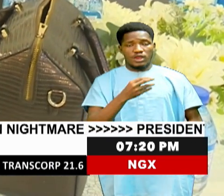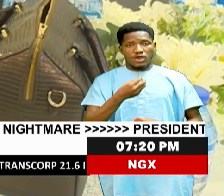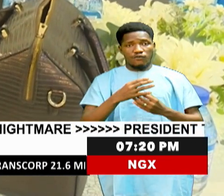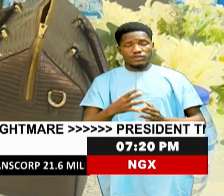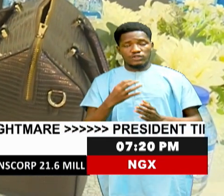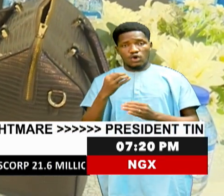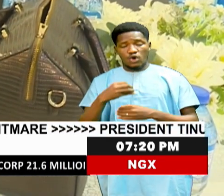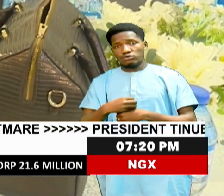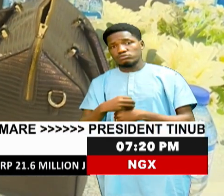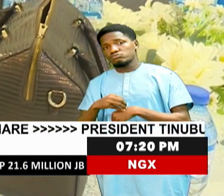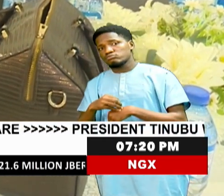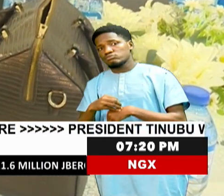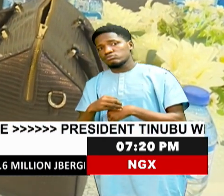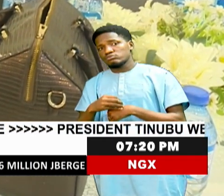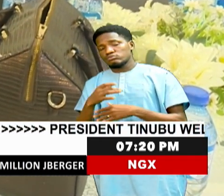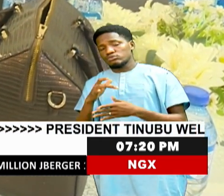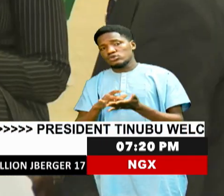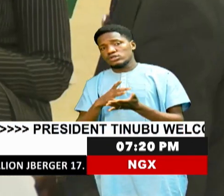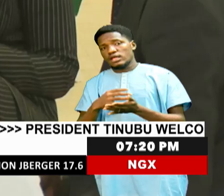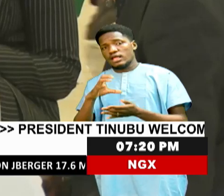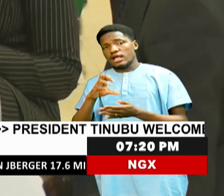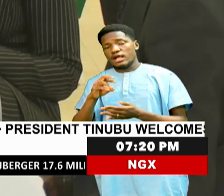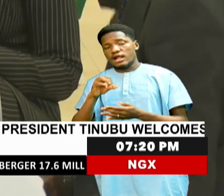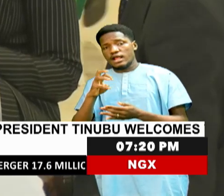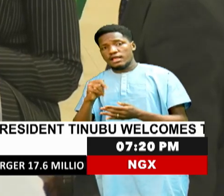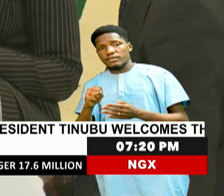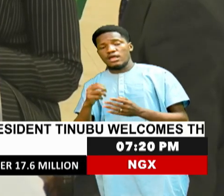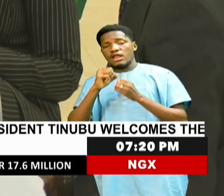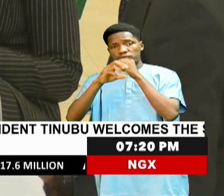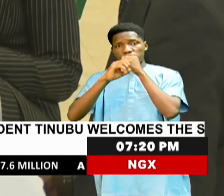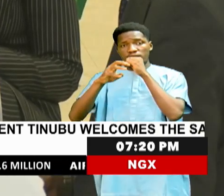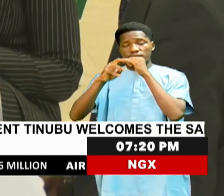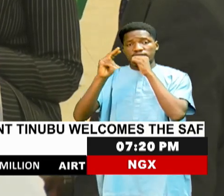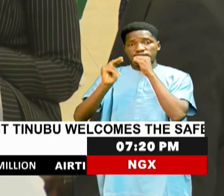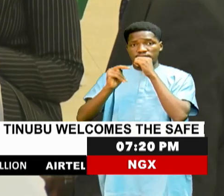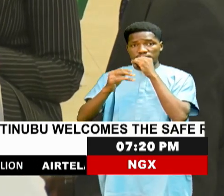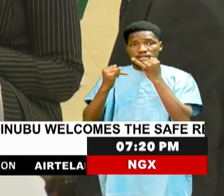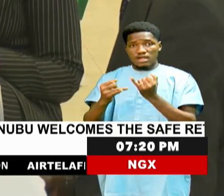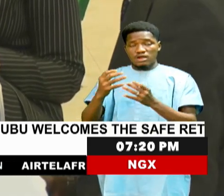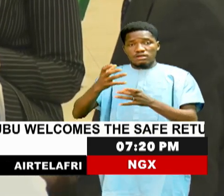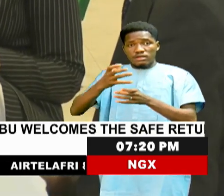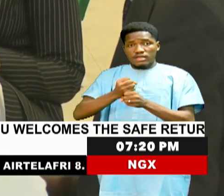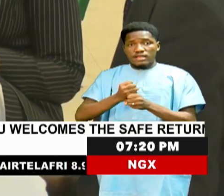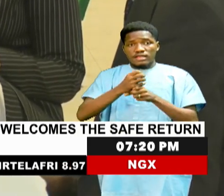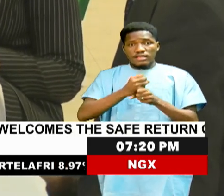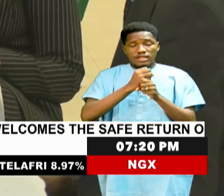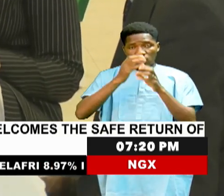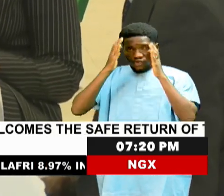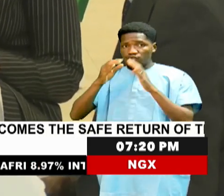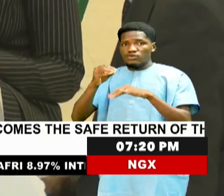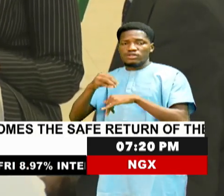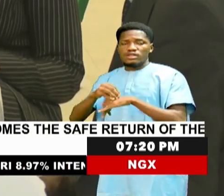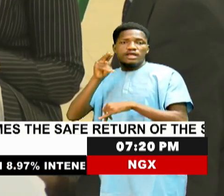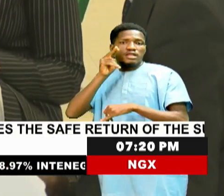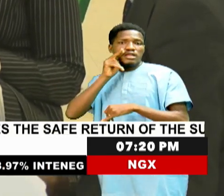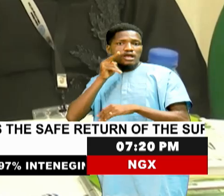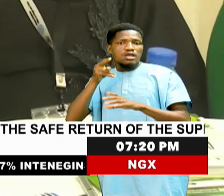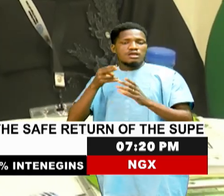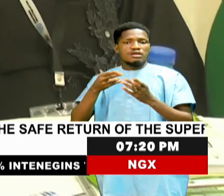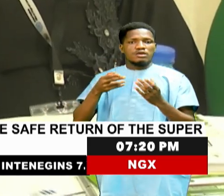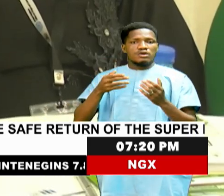need for countries to adopt the practice direction is gaining traction in Nigeria, with Lagos, Delta, and now the